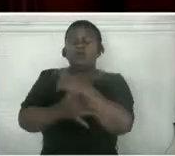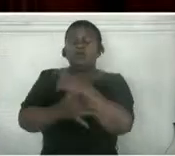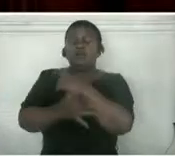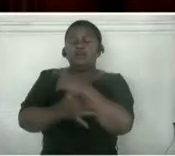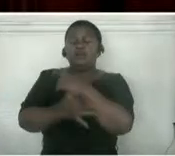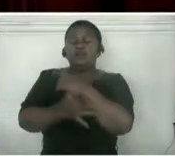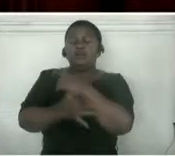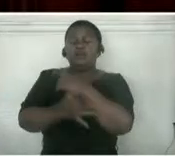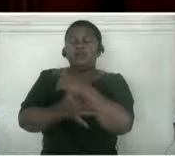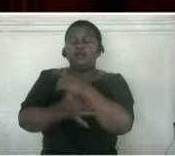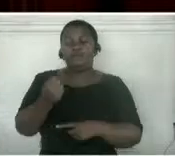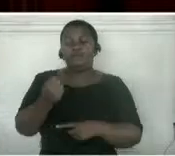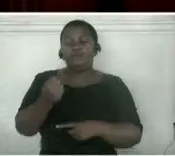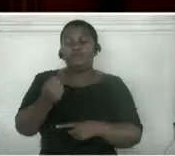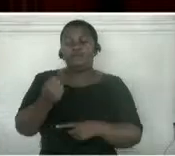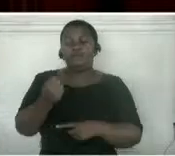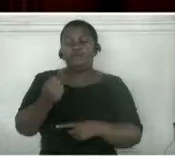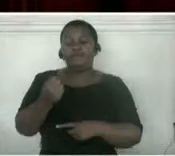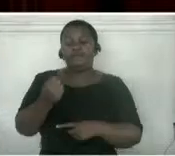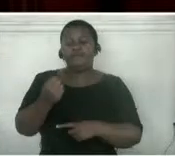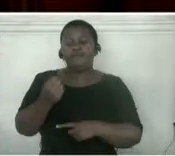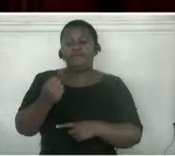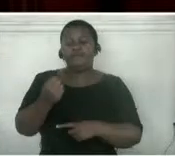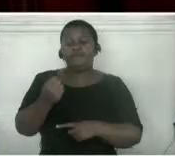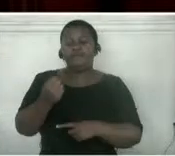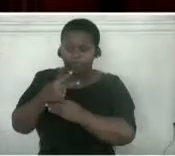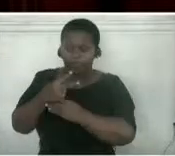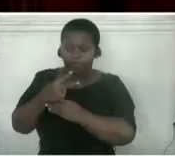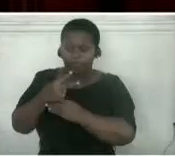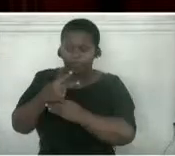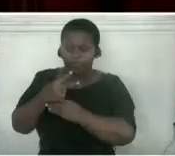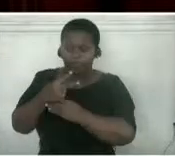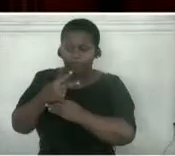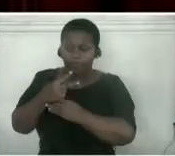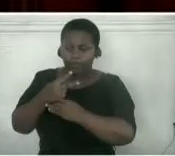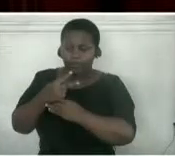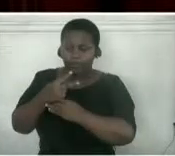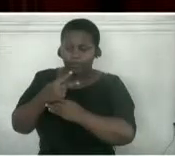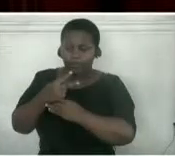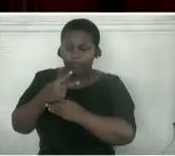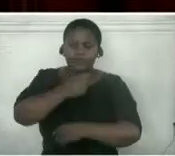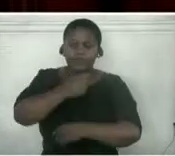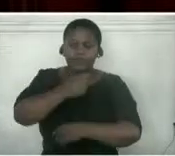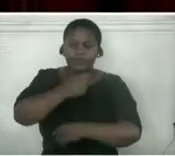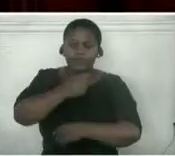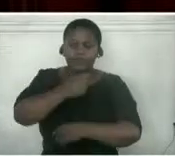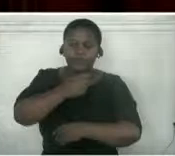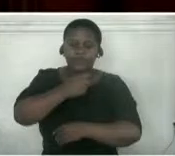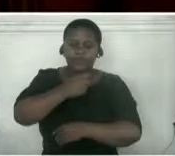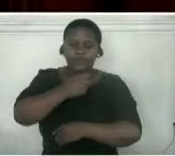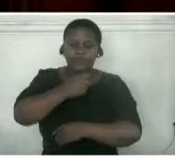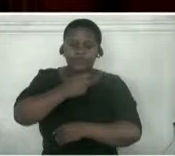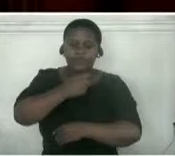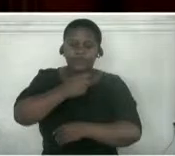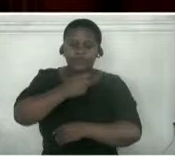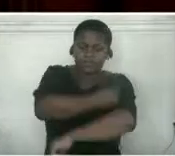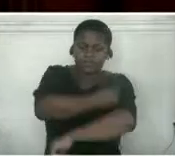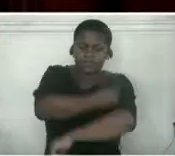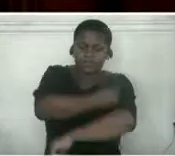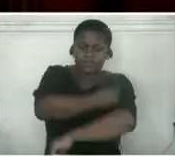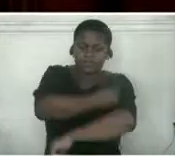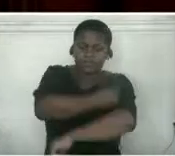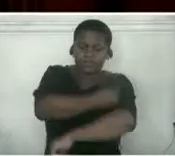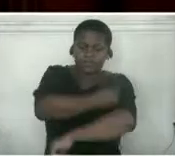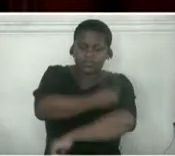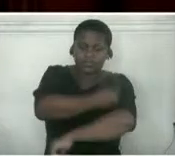population immunity through both non-pharmaceutical way and the use of vaccines. To meet the